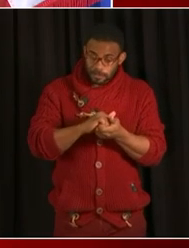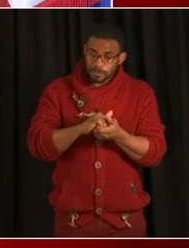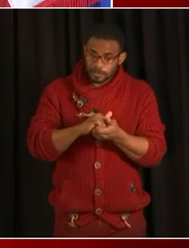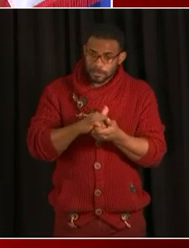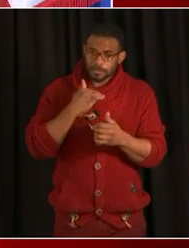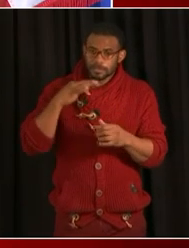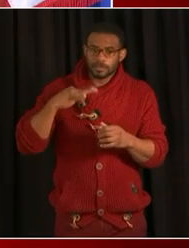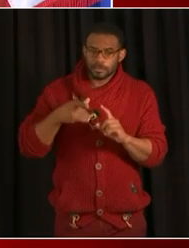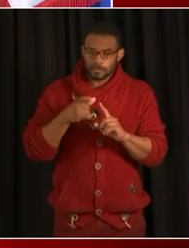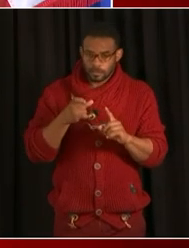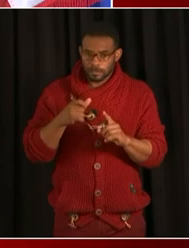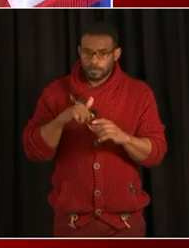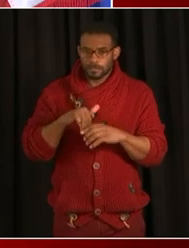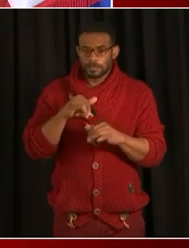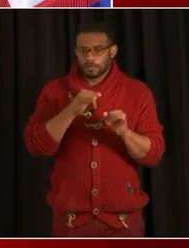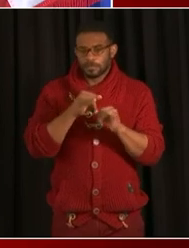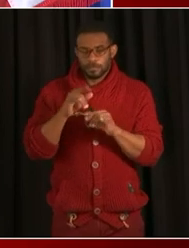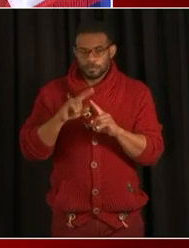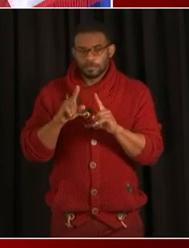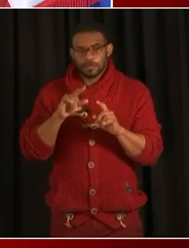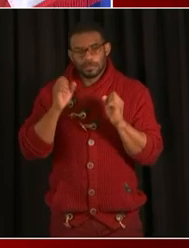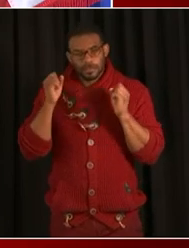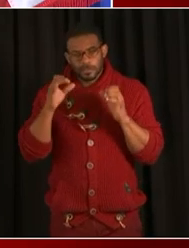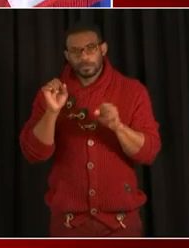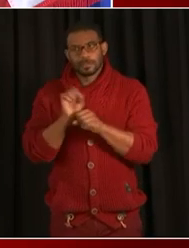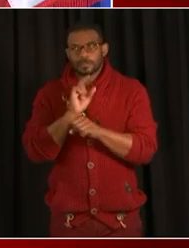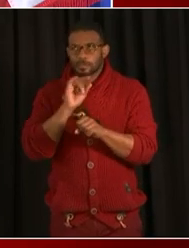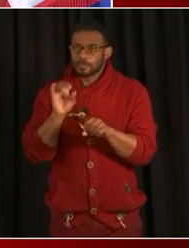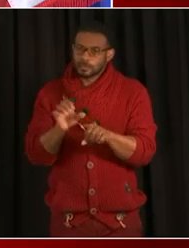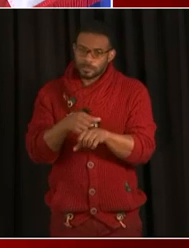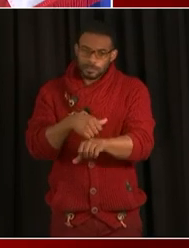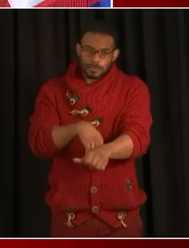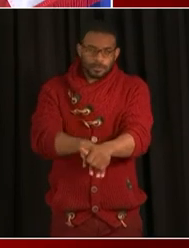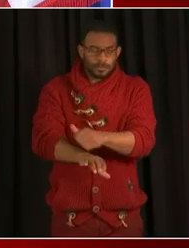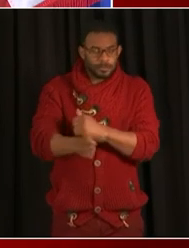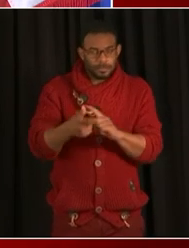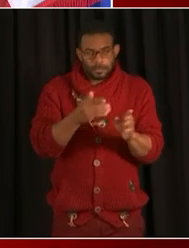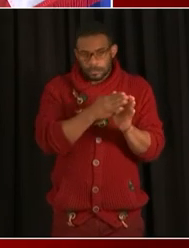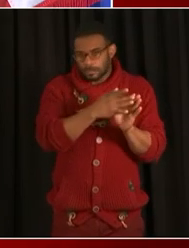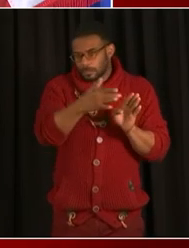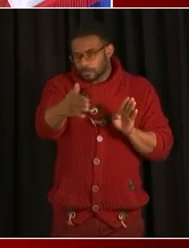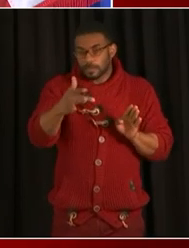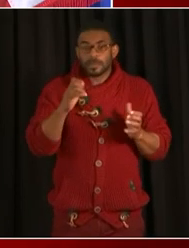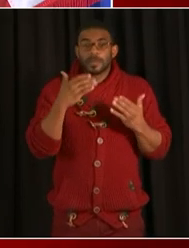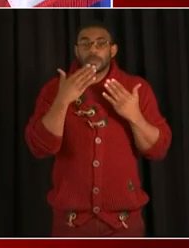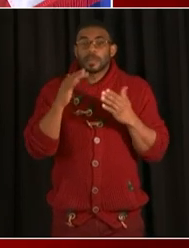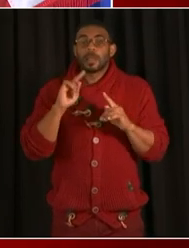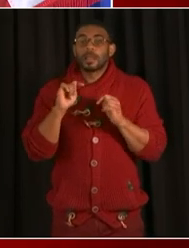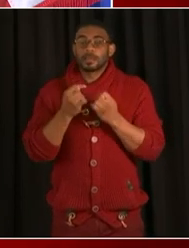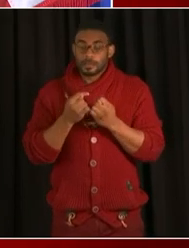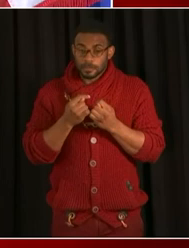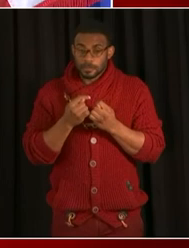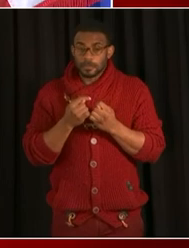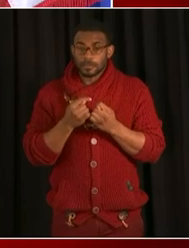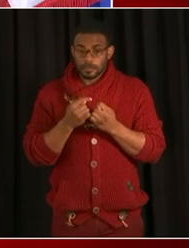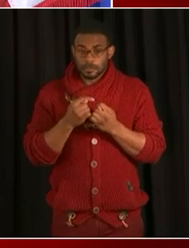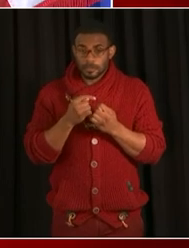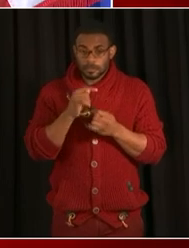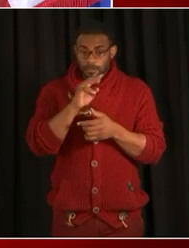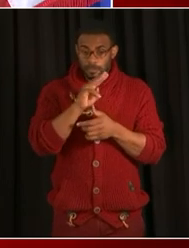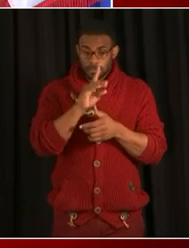all benefit from individually. But there's a lot of work to do from here to there. So I want to thank our team